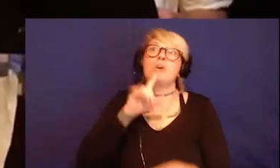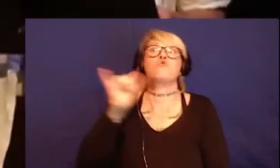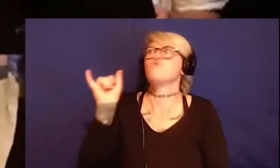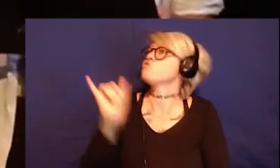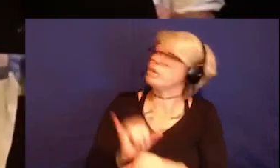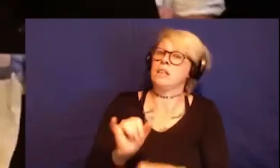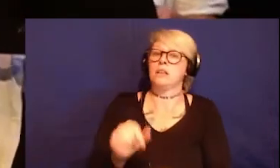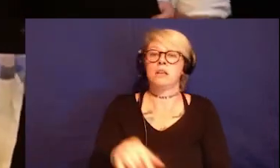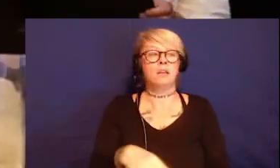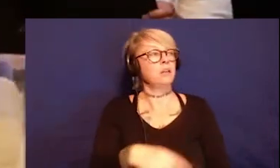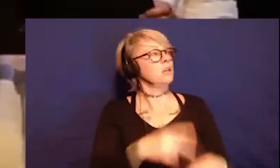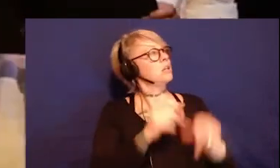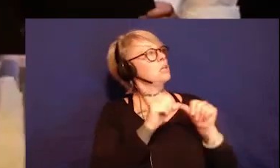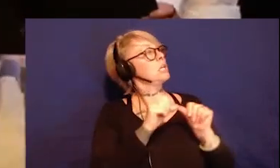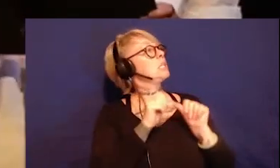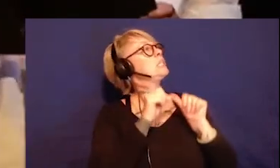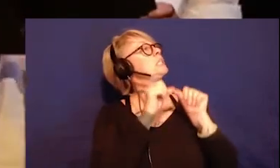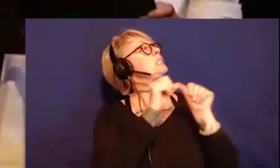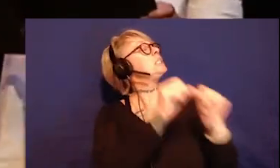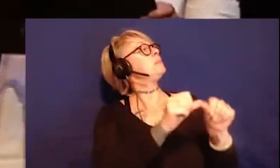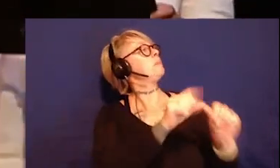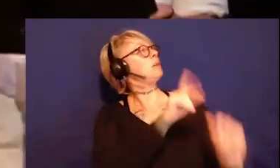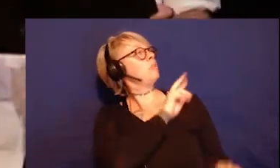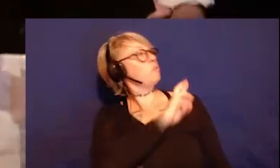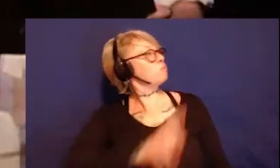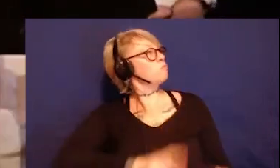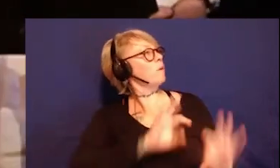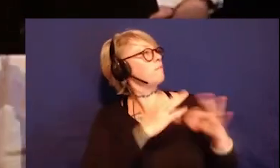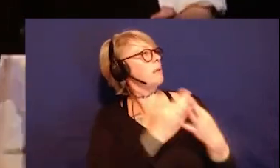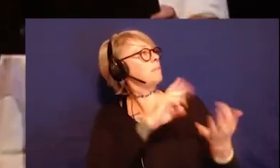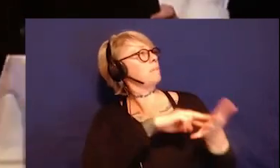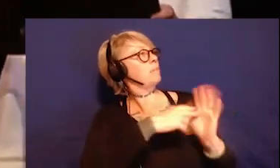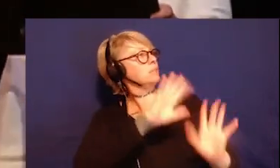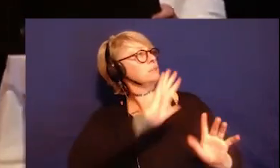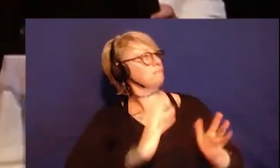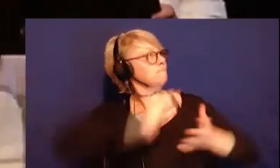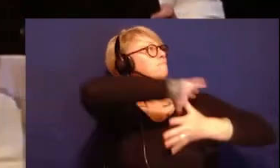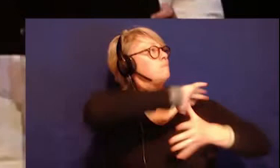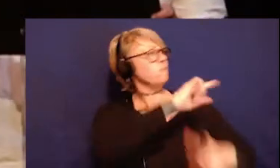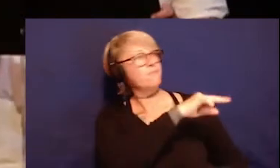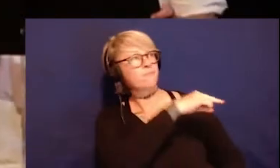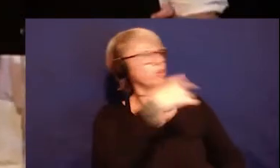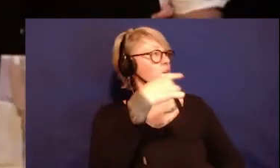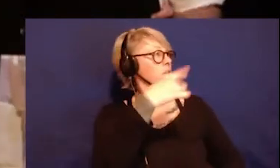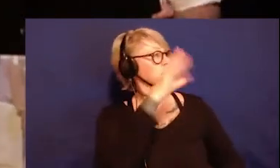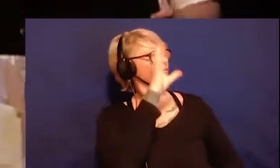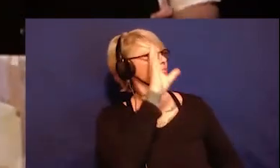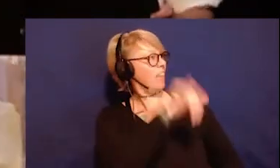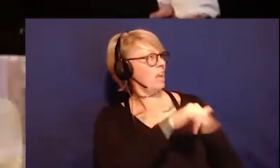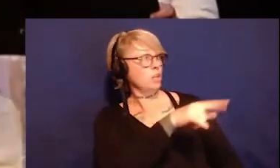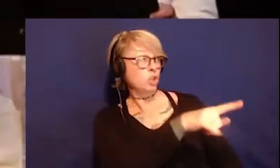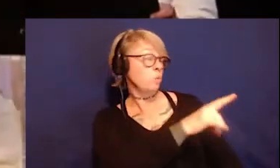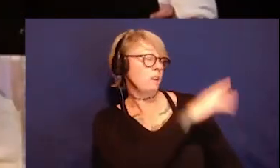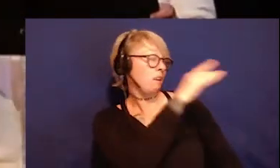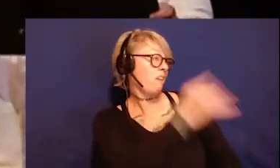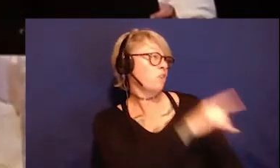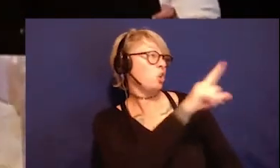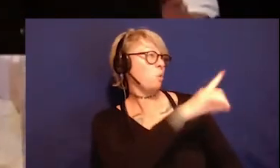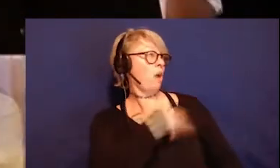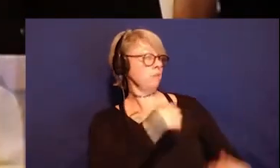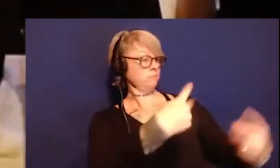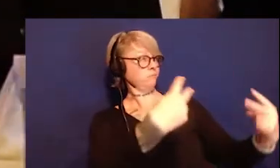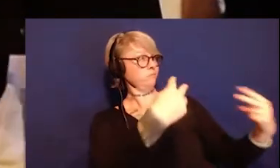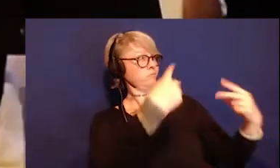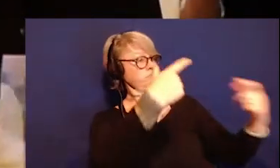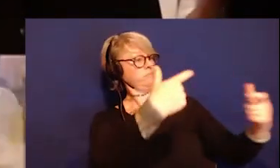the firm means putting it first. And that's not what you've done. At every stage, you've put yourself first.